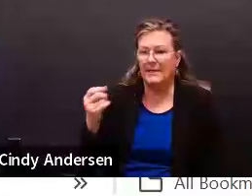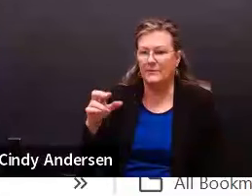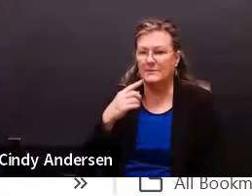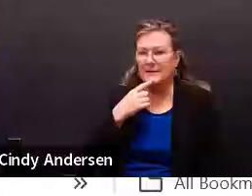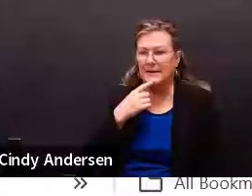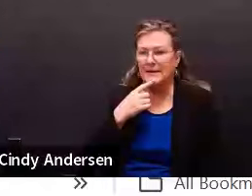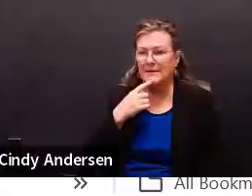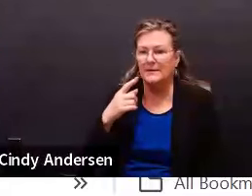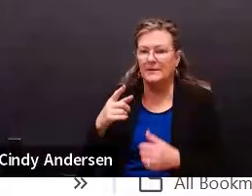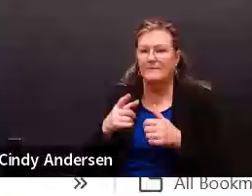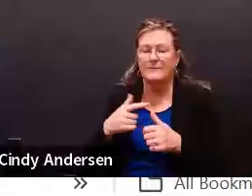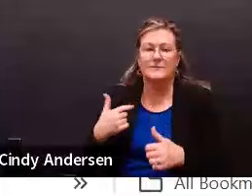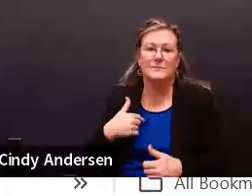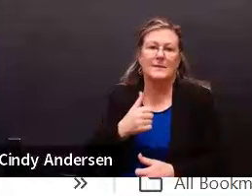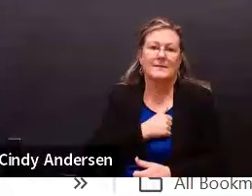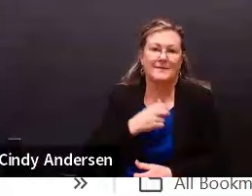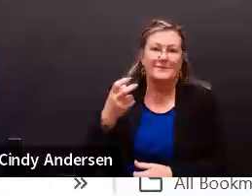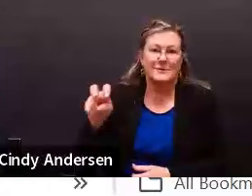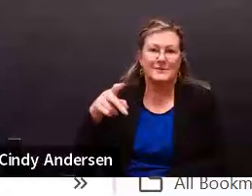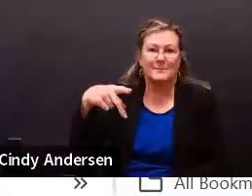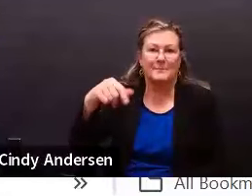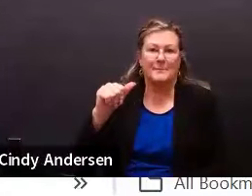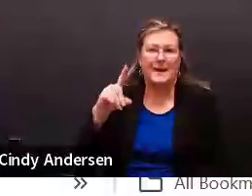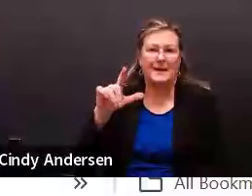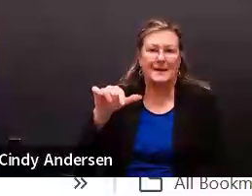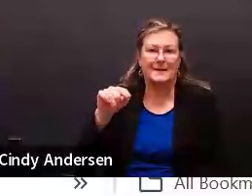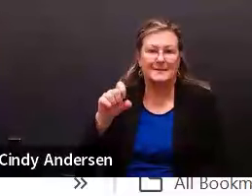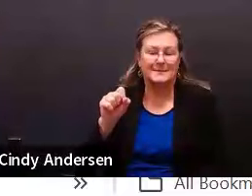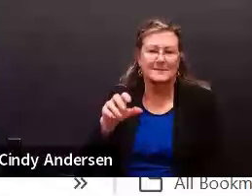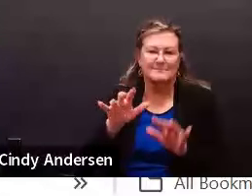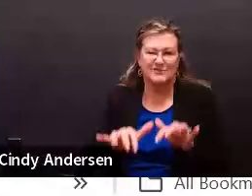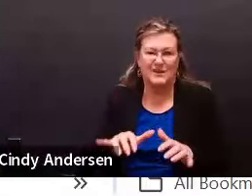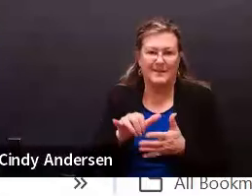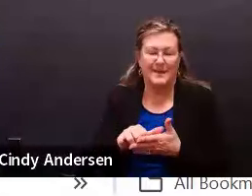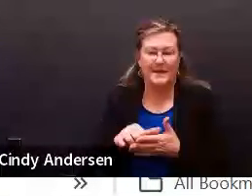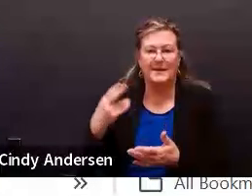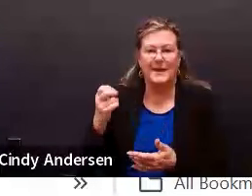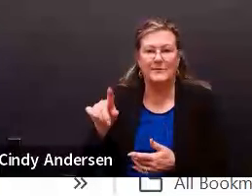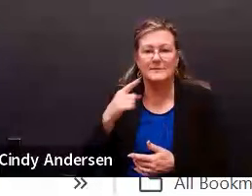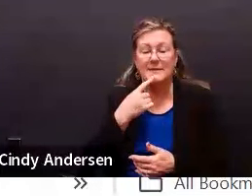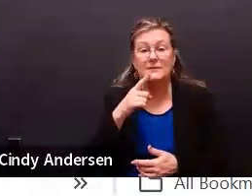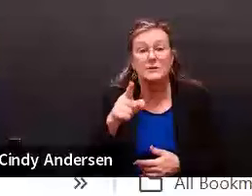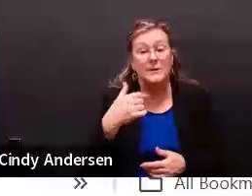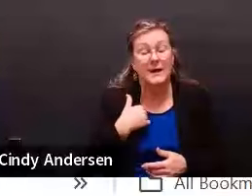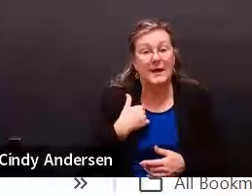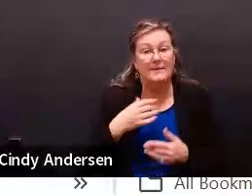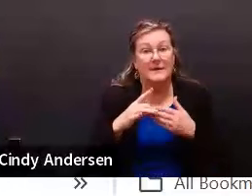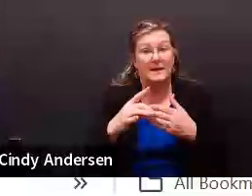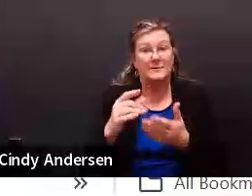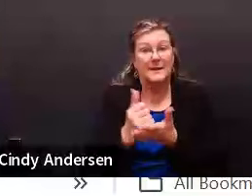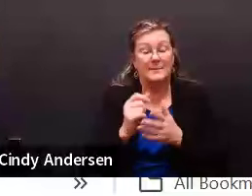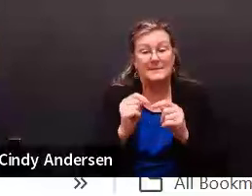there is, we love the transition Padlets is in the chat. Great. Heather says, do you have guidance to help teams